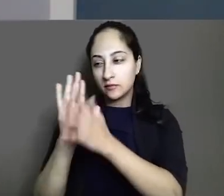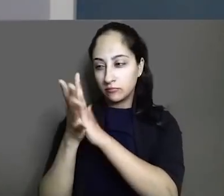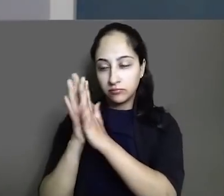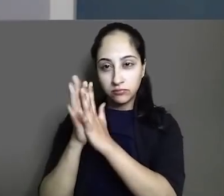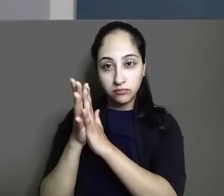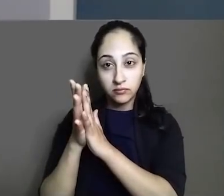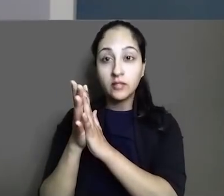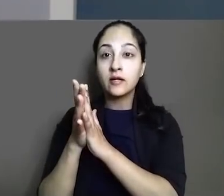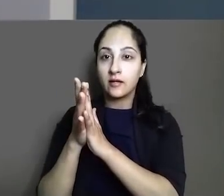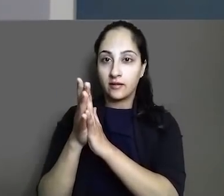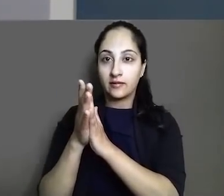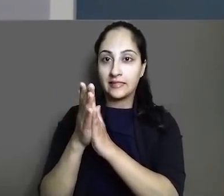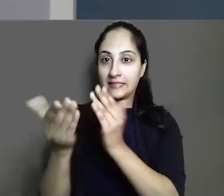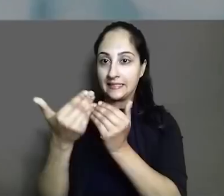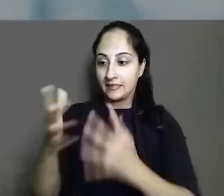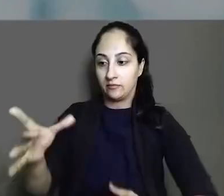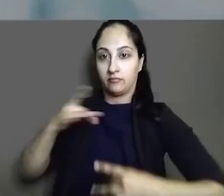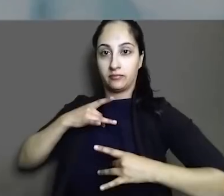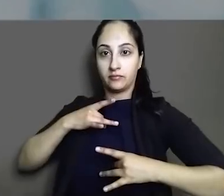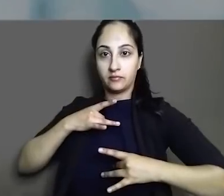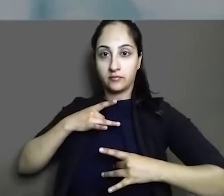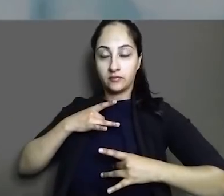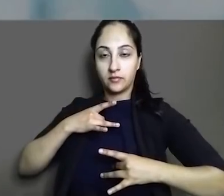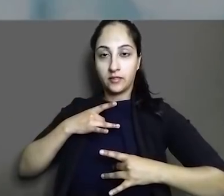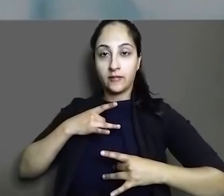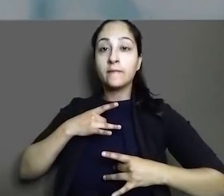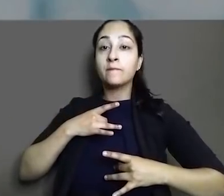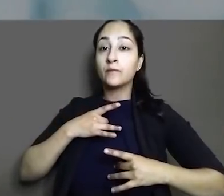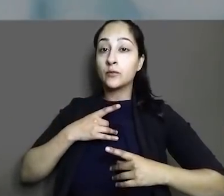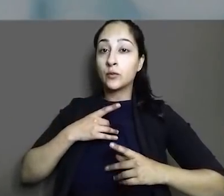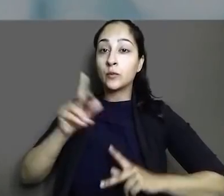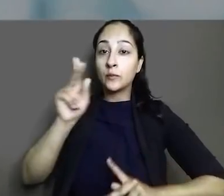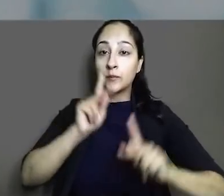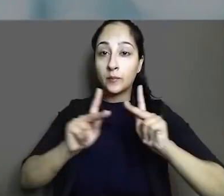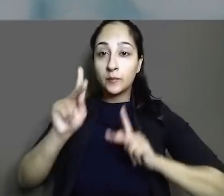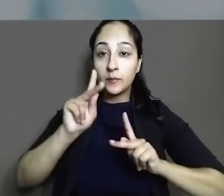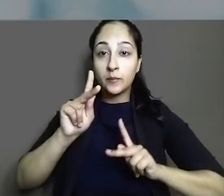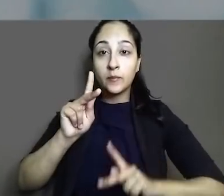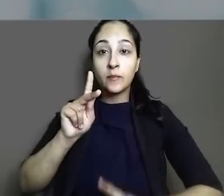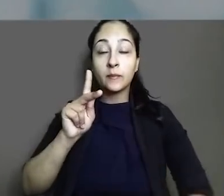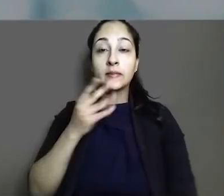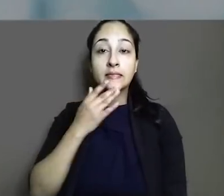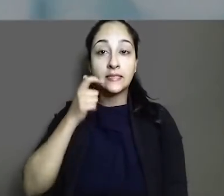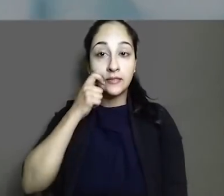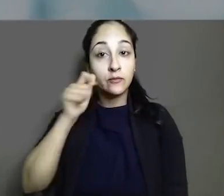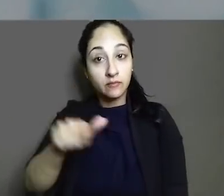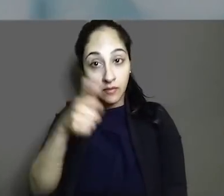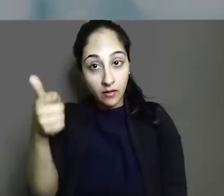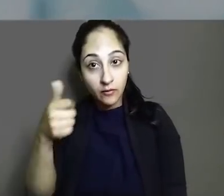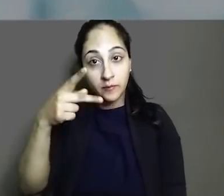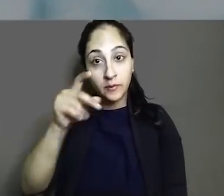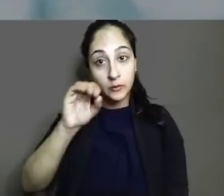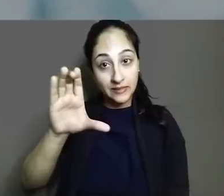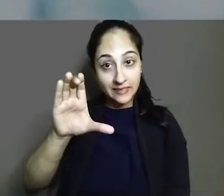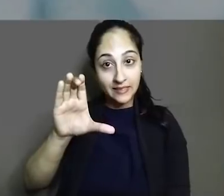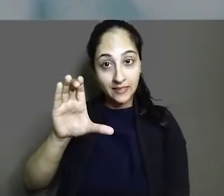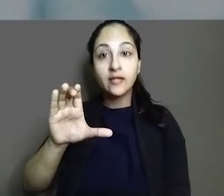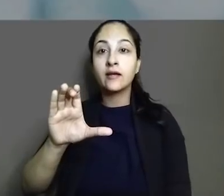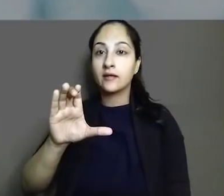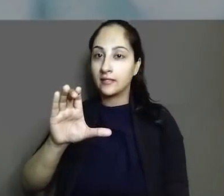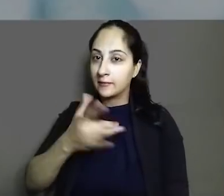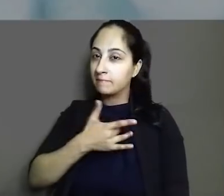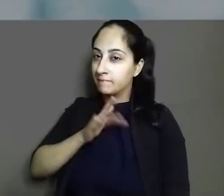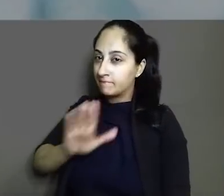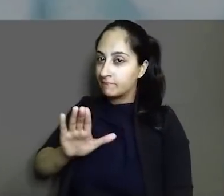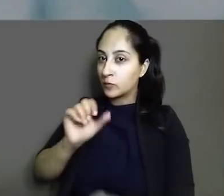live or work in crowded settings. And we know that people of color are more likely to work in frontline jobs